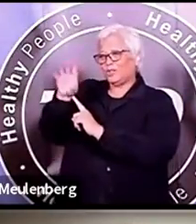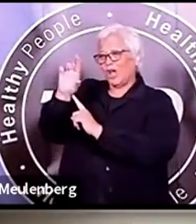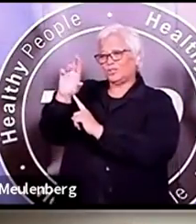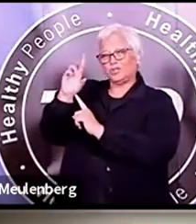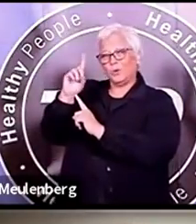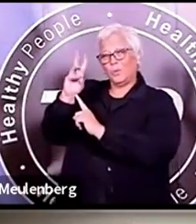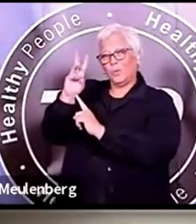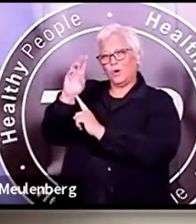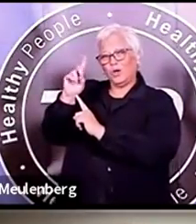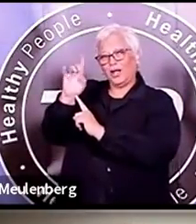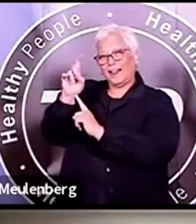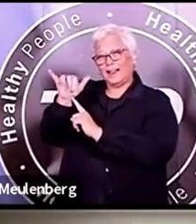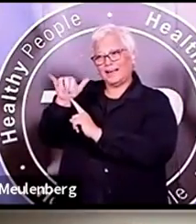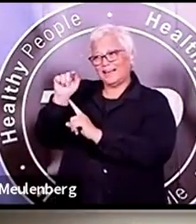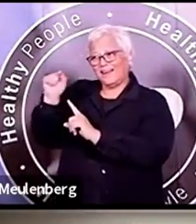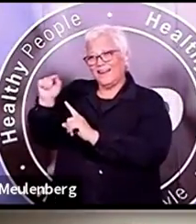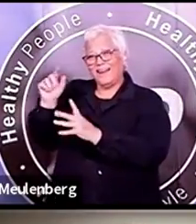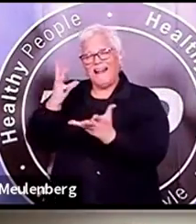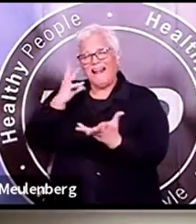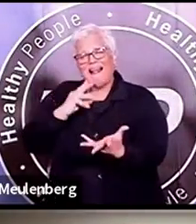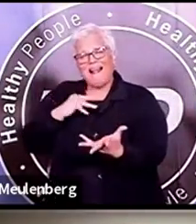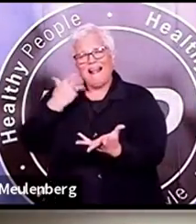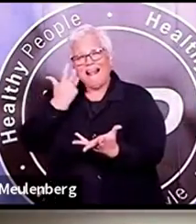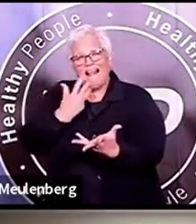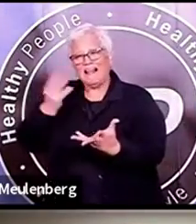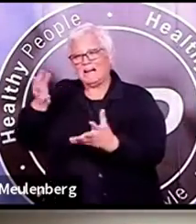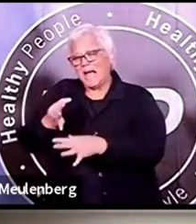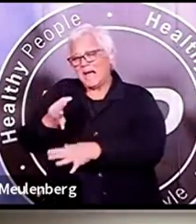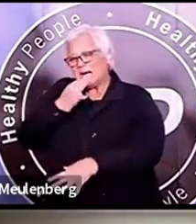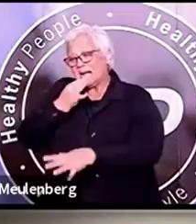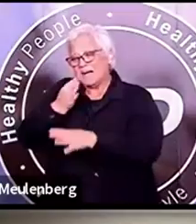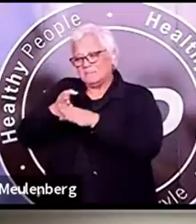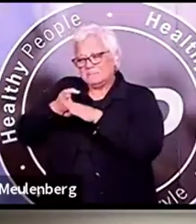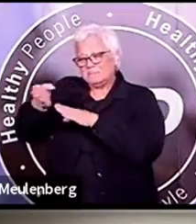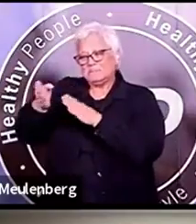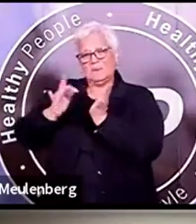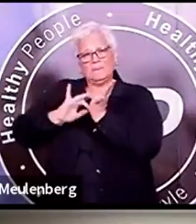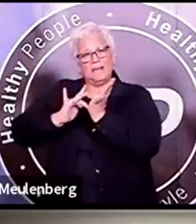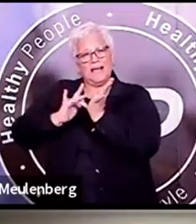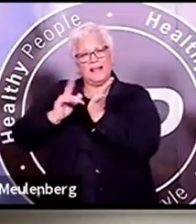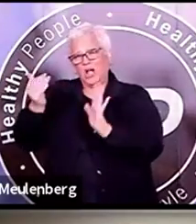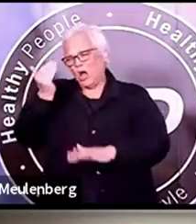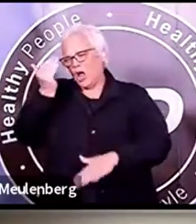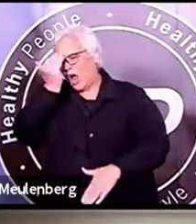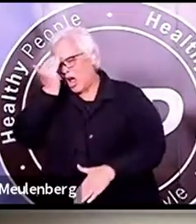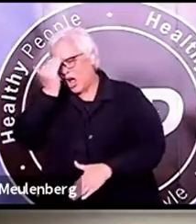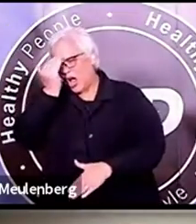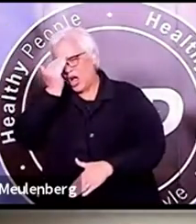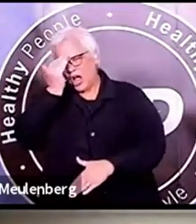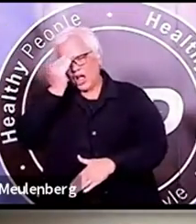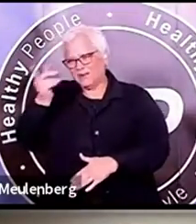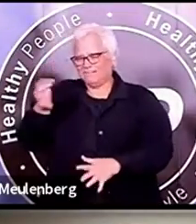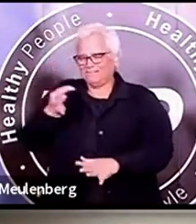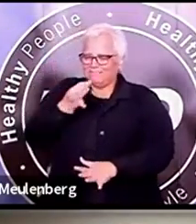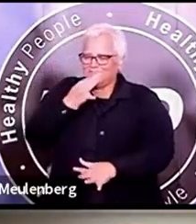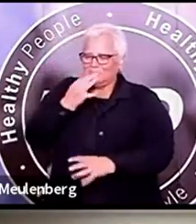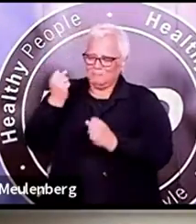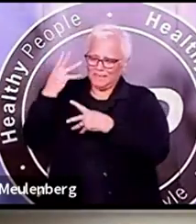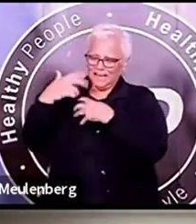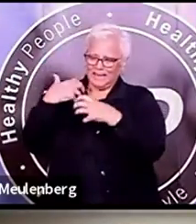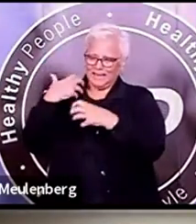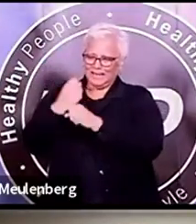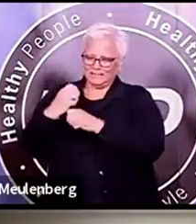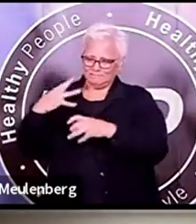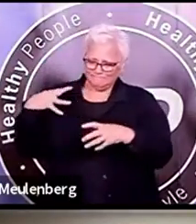that he sees in the ICU right now. And these are not random people, faceless